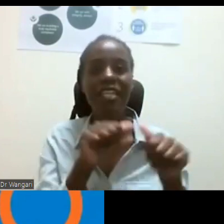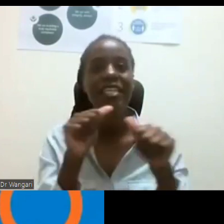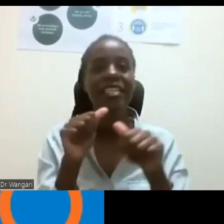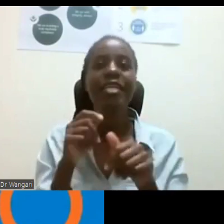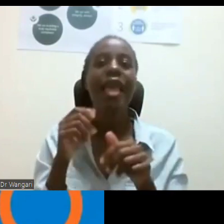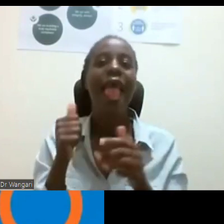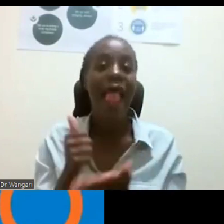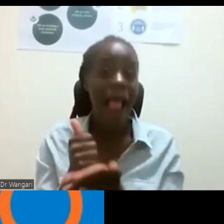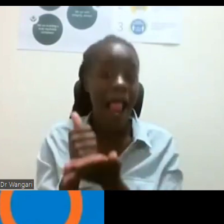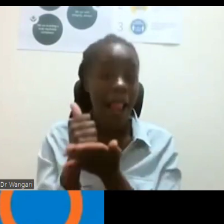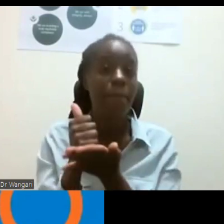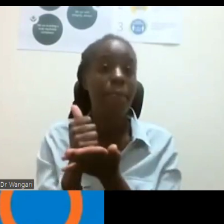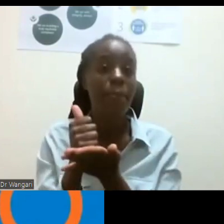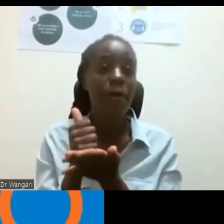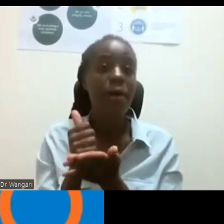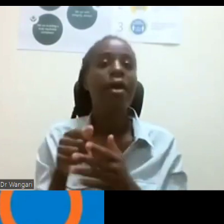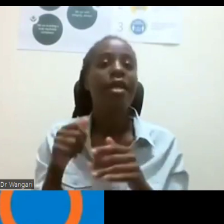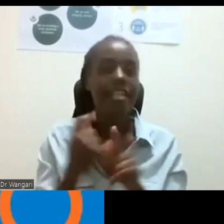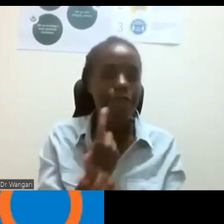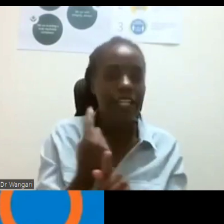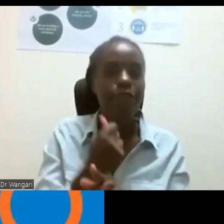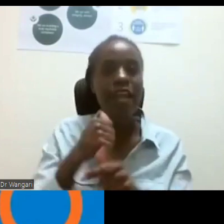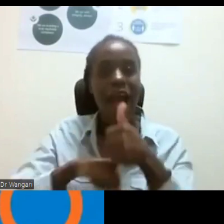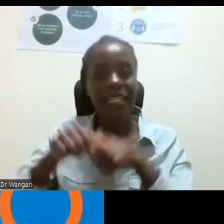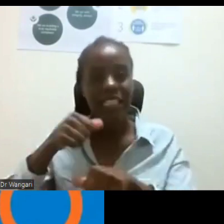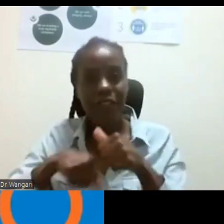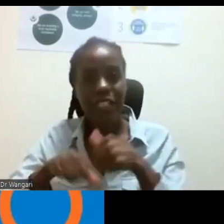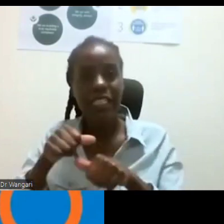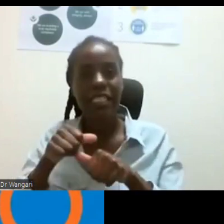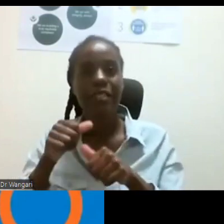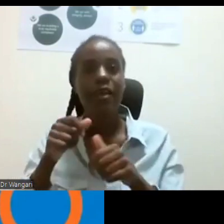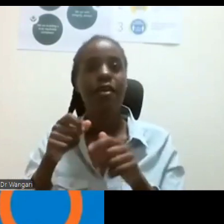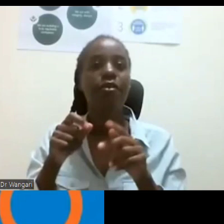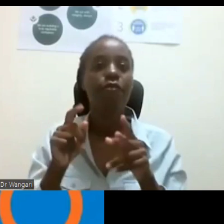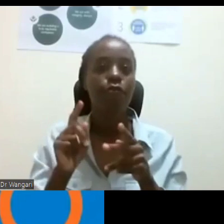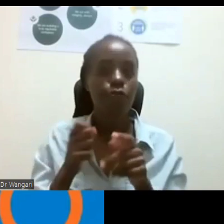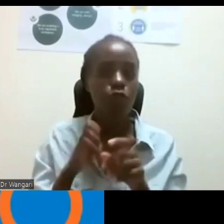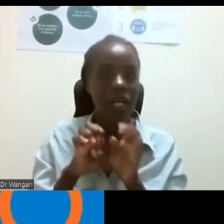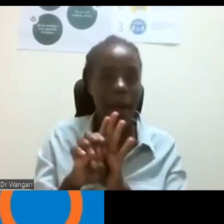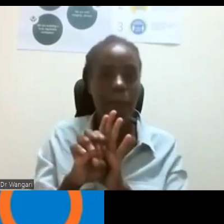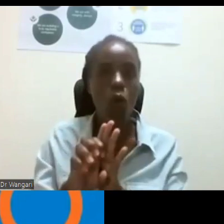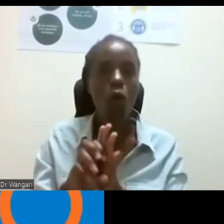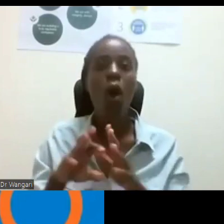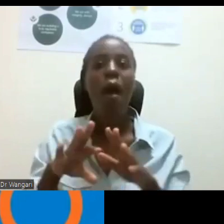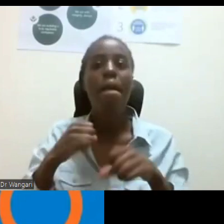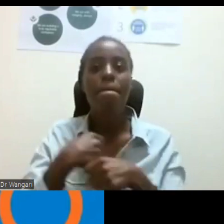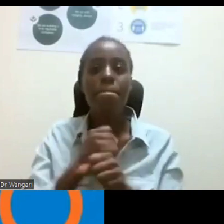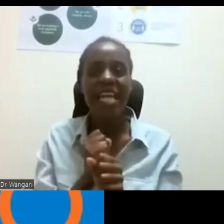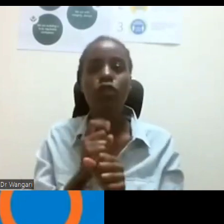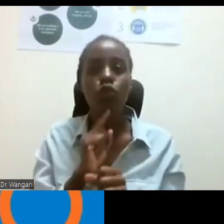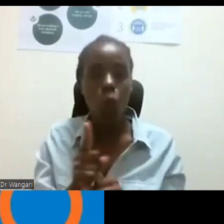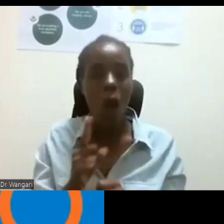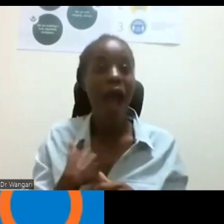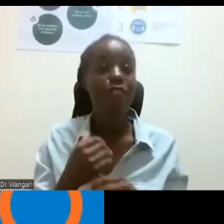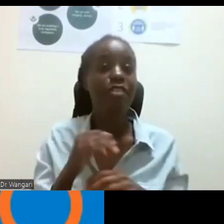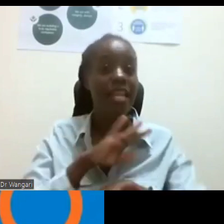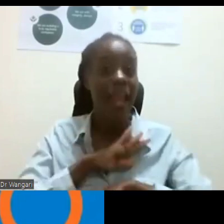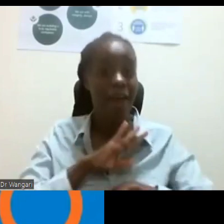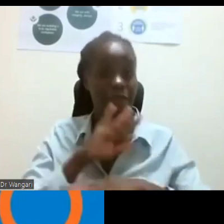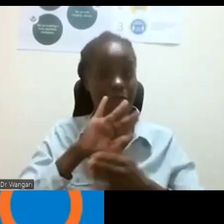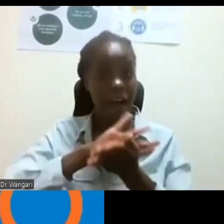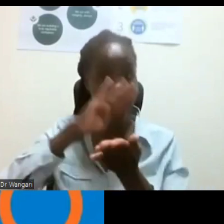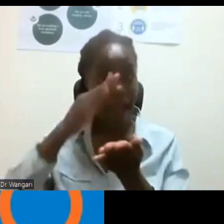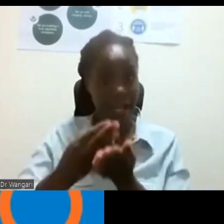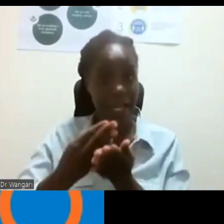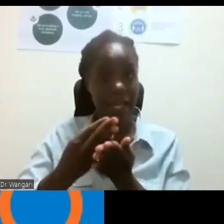4 pillars of activities, and these include building political will and finance, making sure there's adequate budget lines for